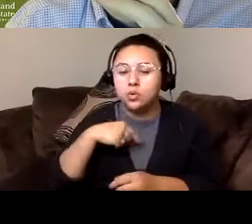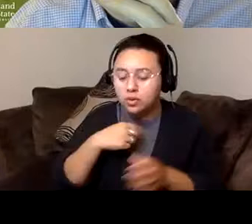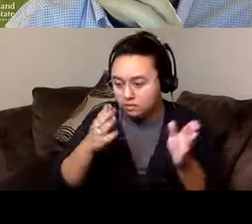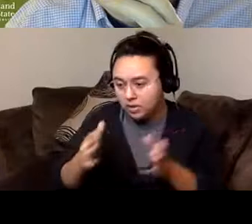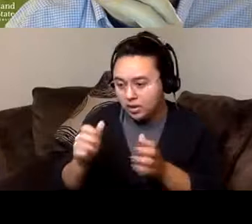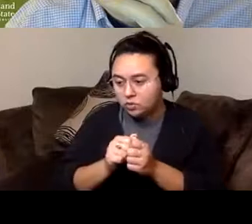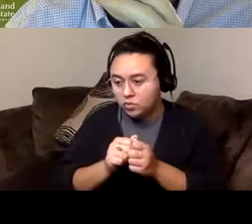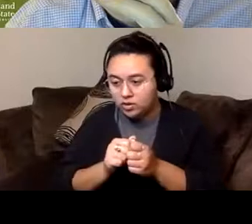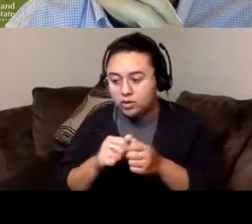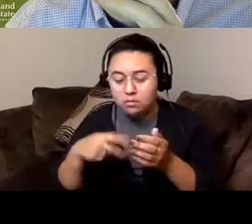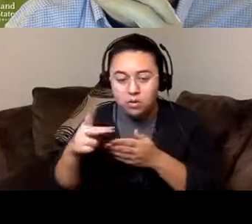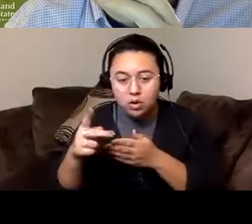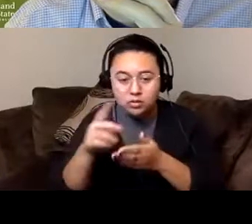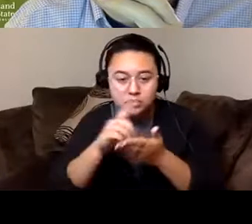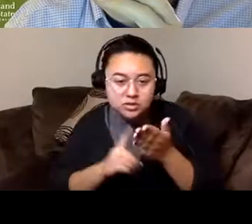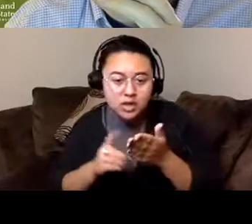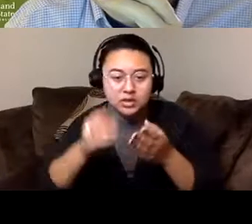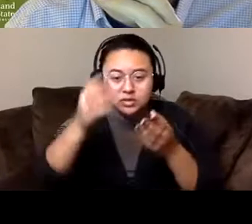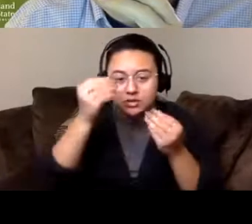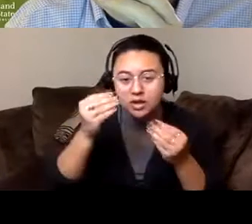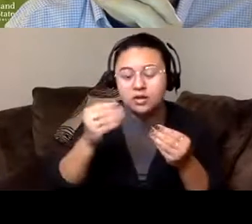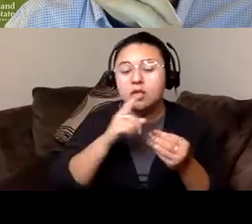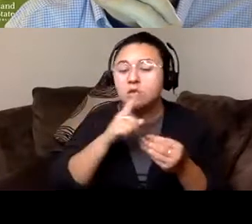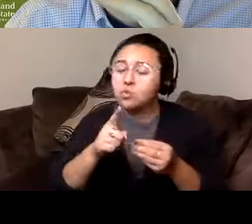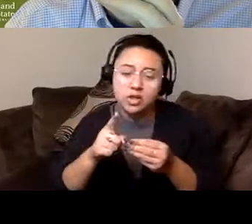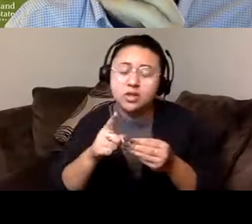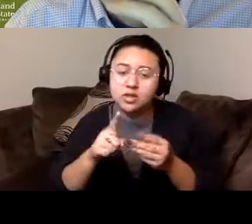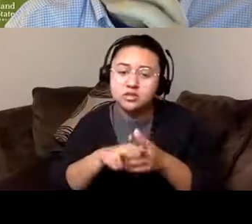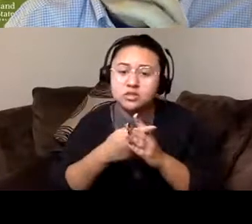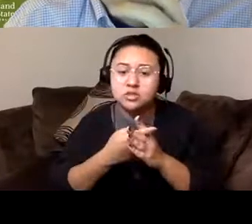then evaluation and iteration to actually fully realize those goals.